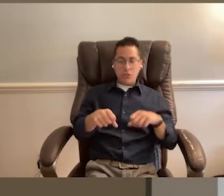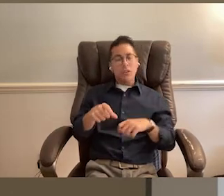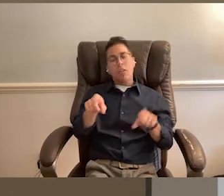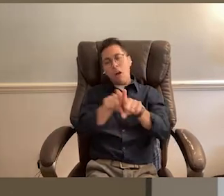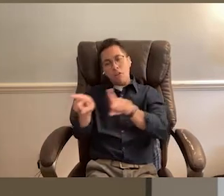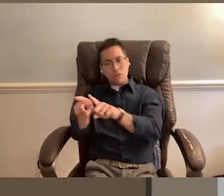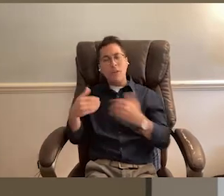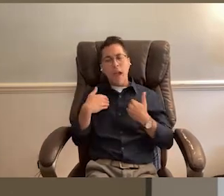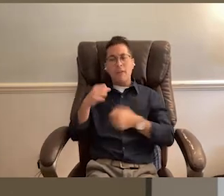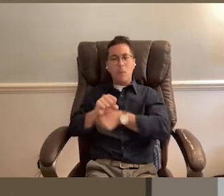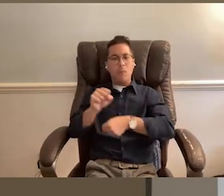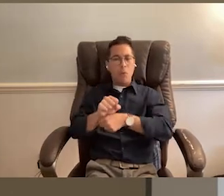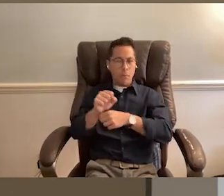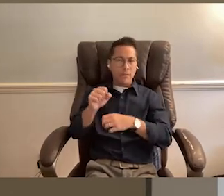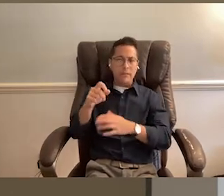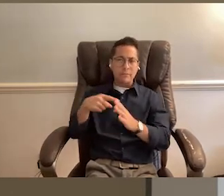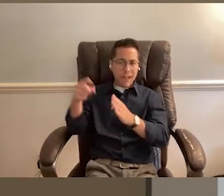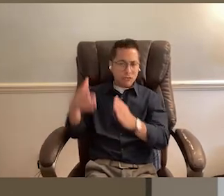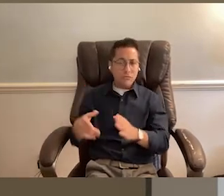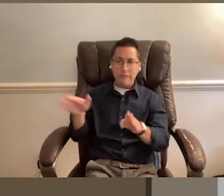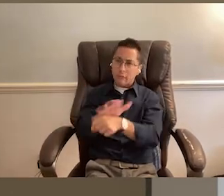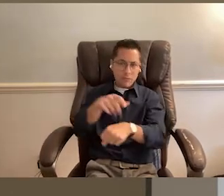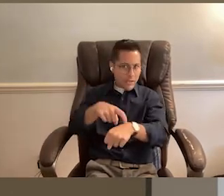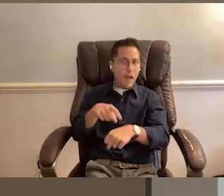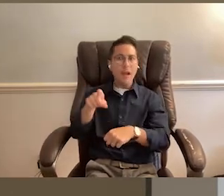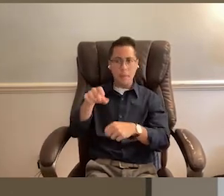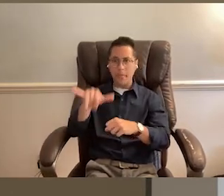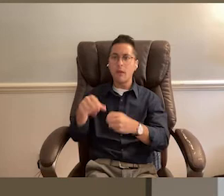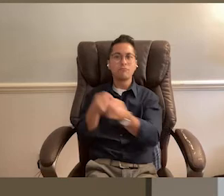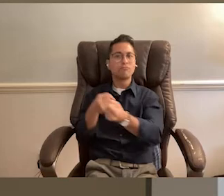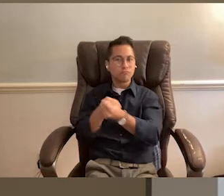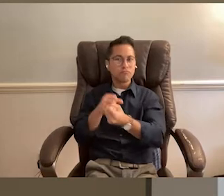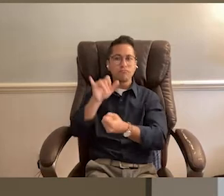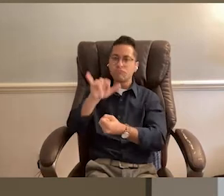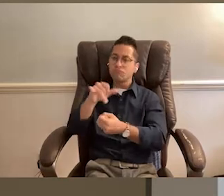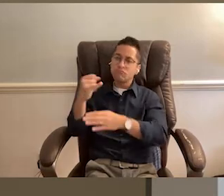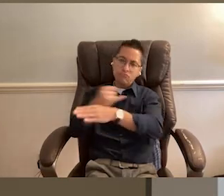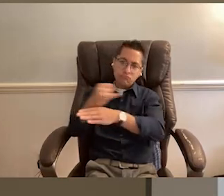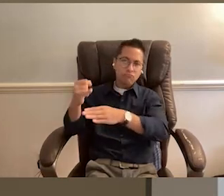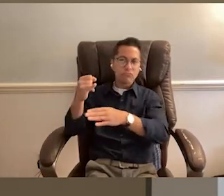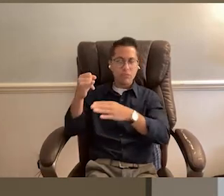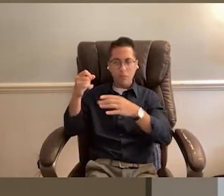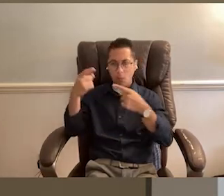skills, those work readiness skills, then we will work with them to make sure that they have those skills.